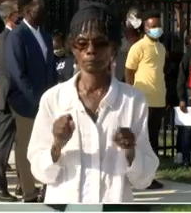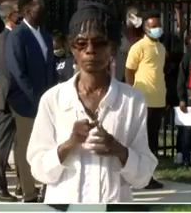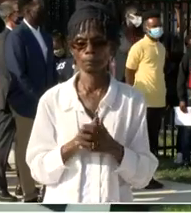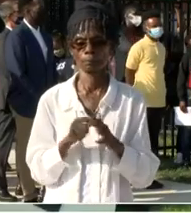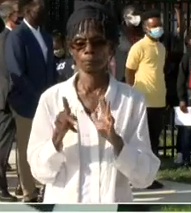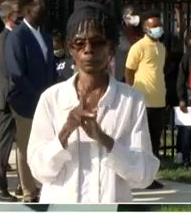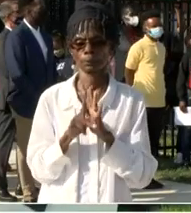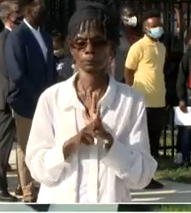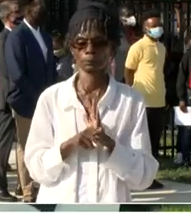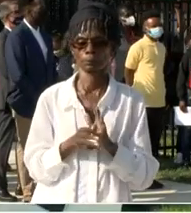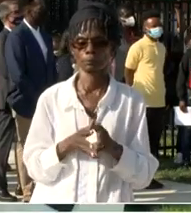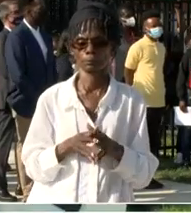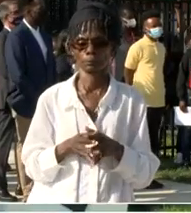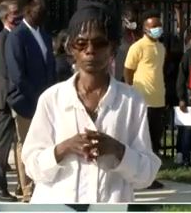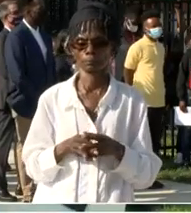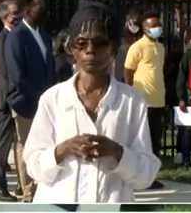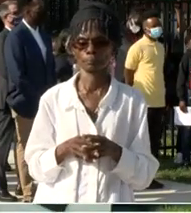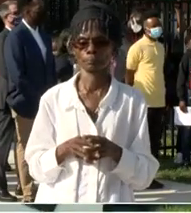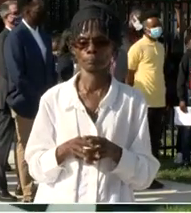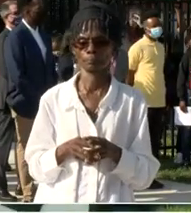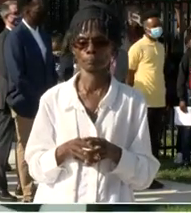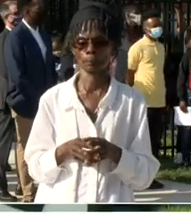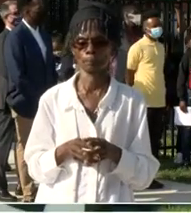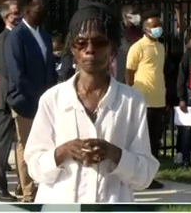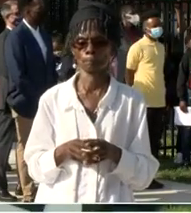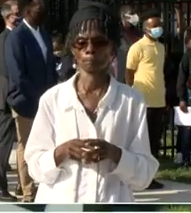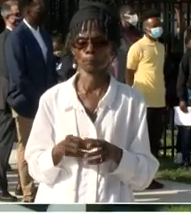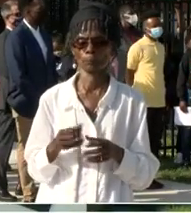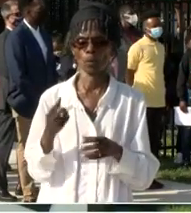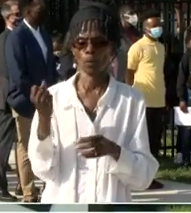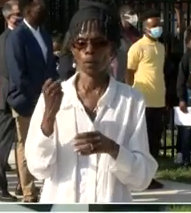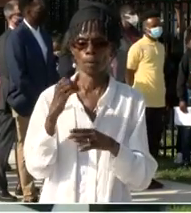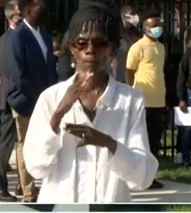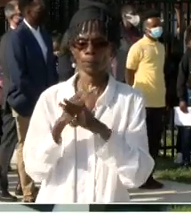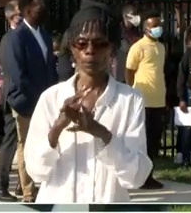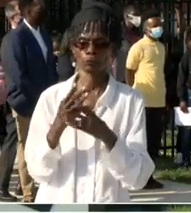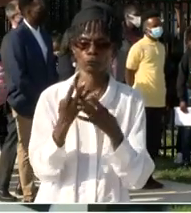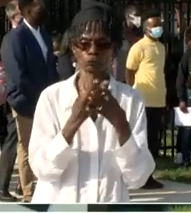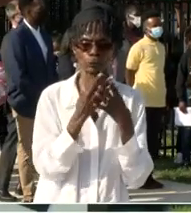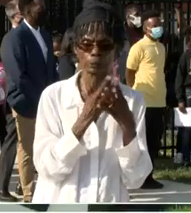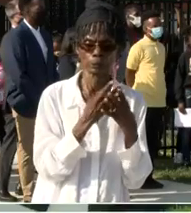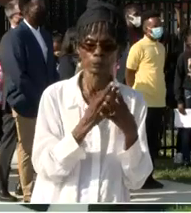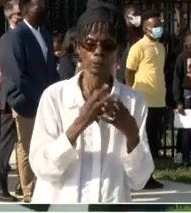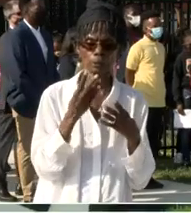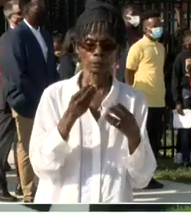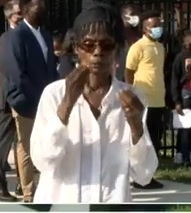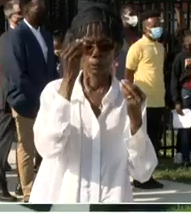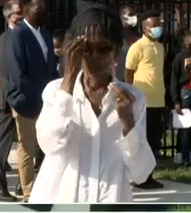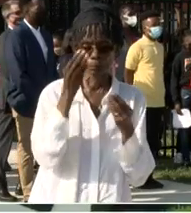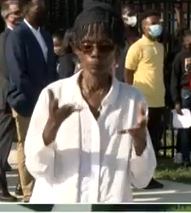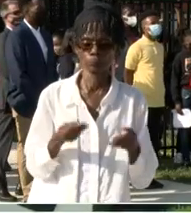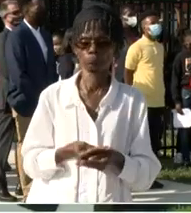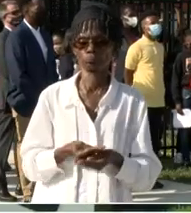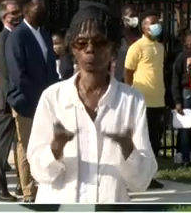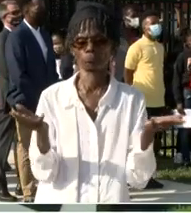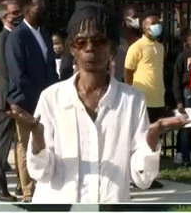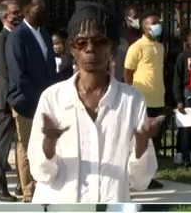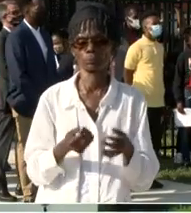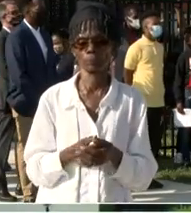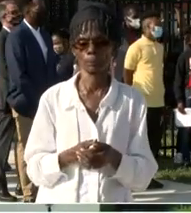as I said, in our 3 pillars with prevention, screening, and then all information for our families.